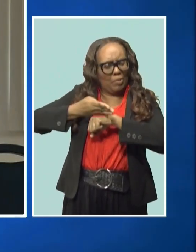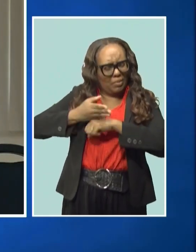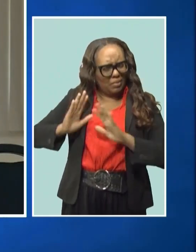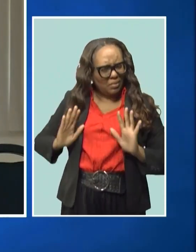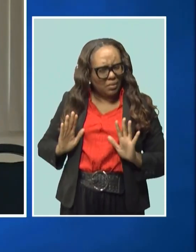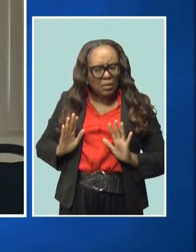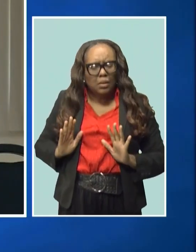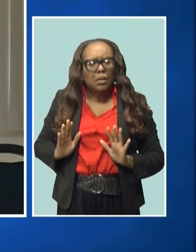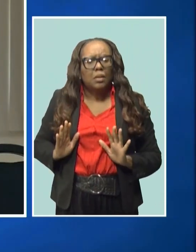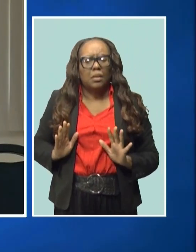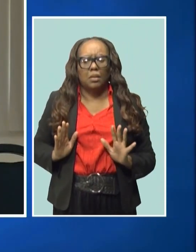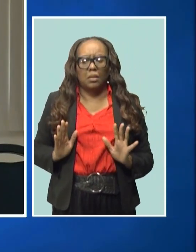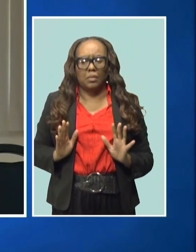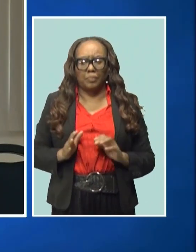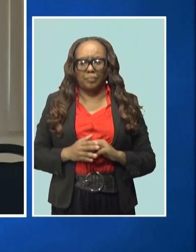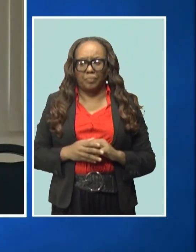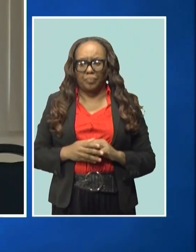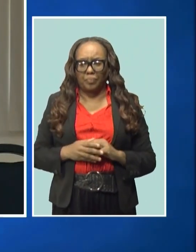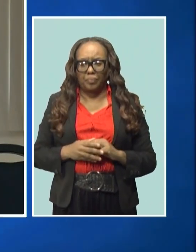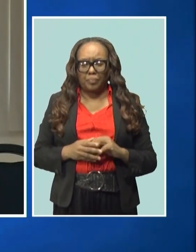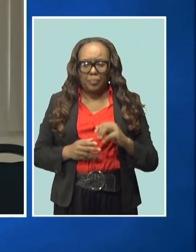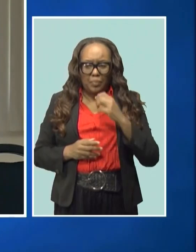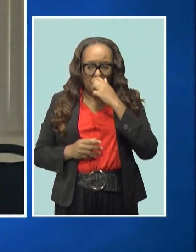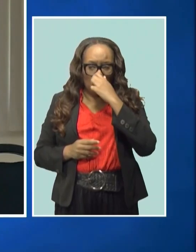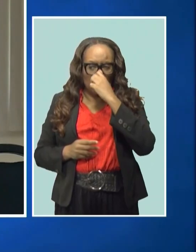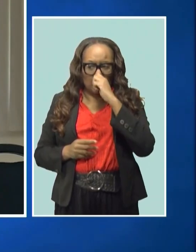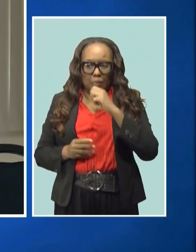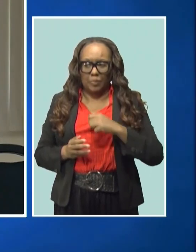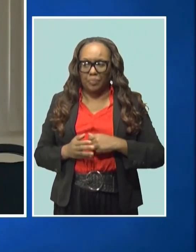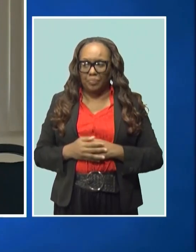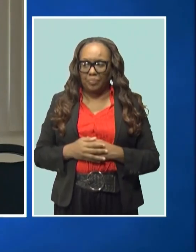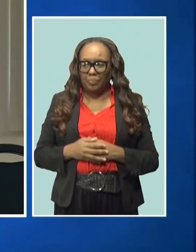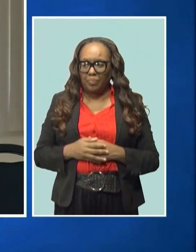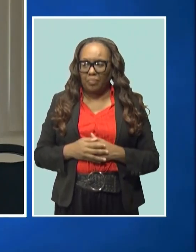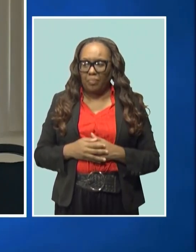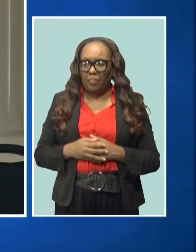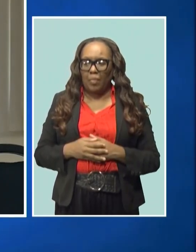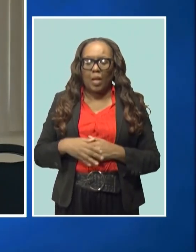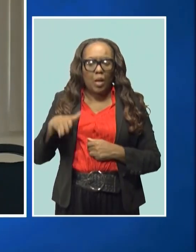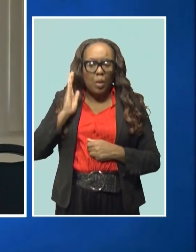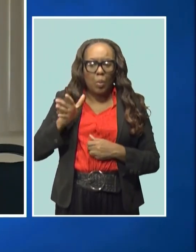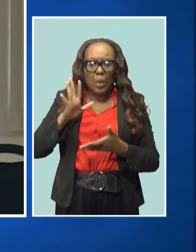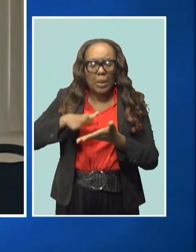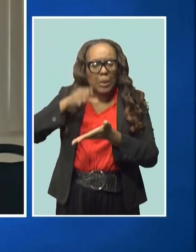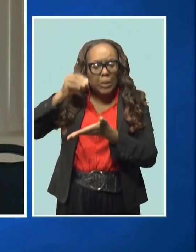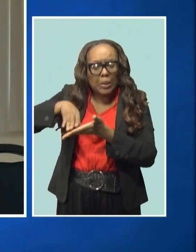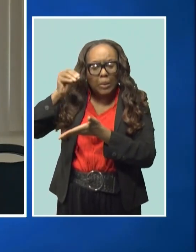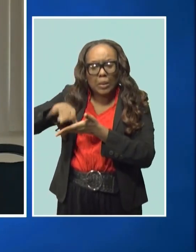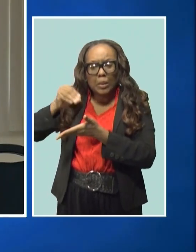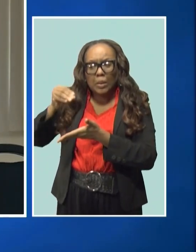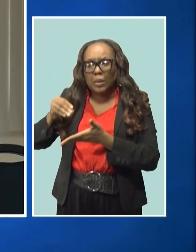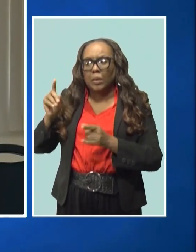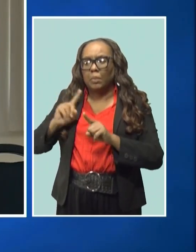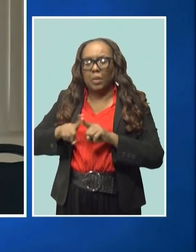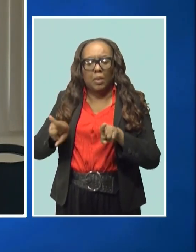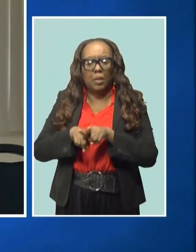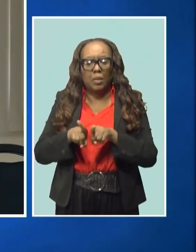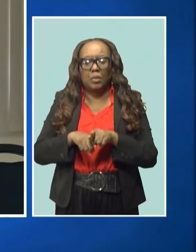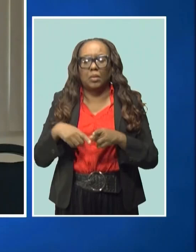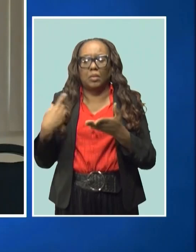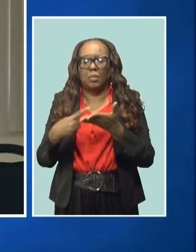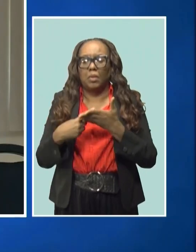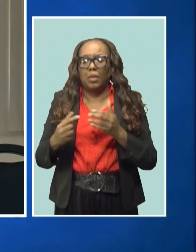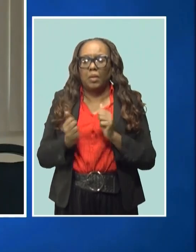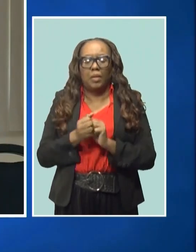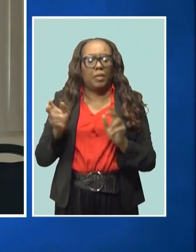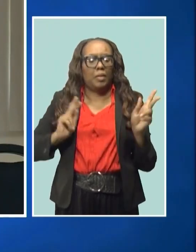So we're not only going to learn from what we are planning to put in place here, but we're also obviously going to speak to our colleagues and